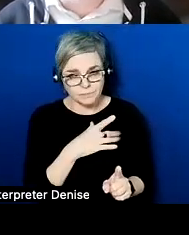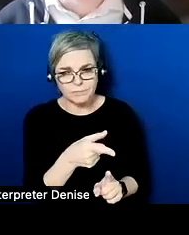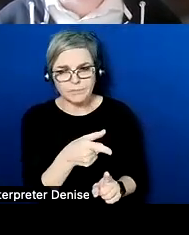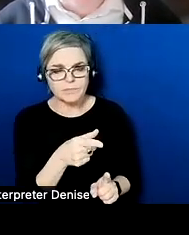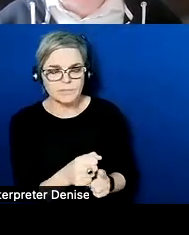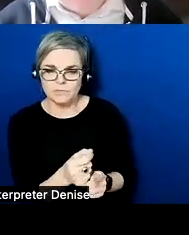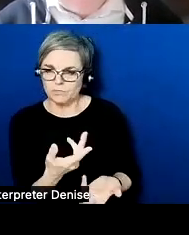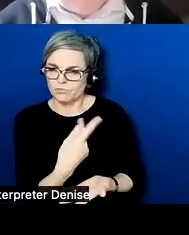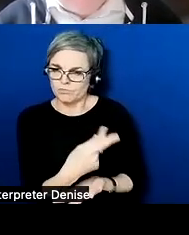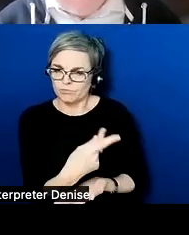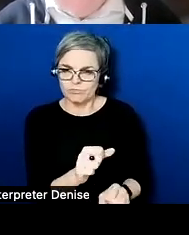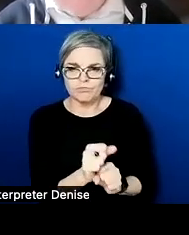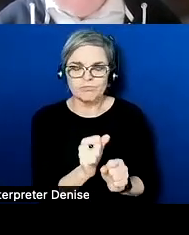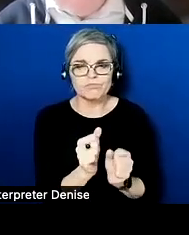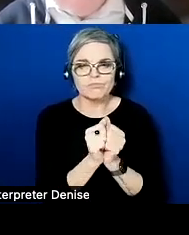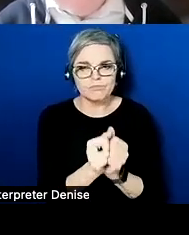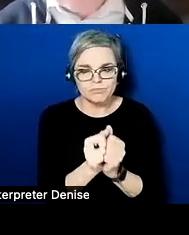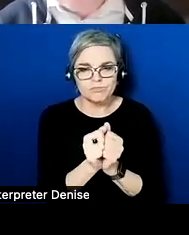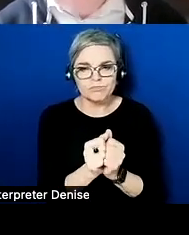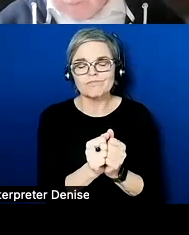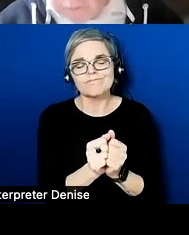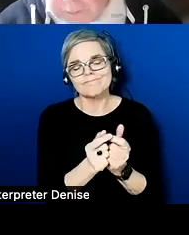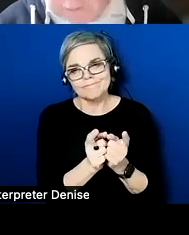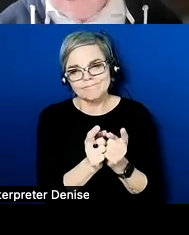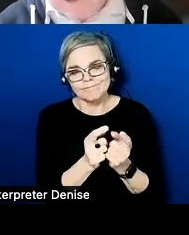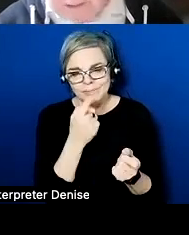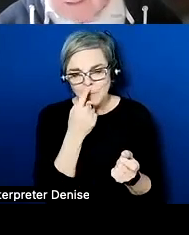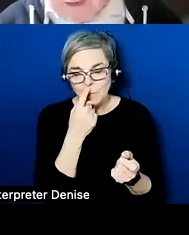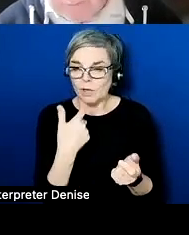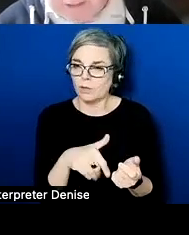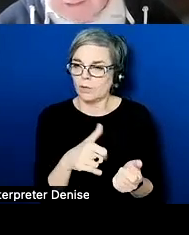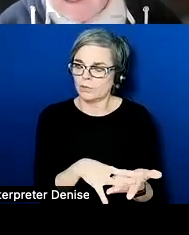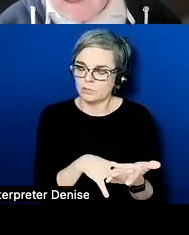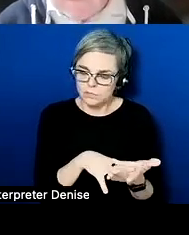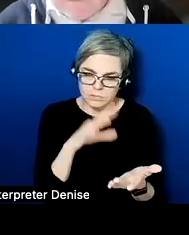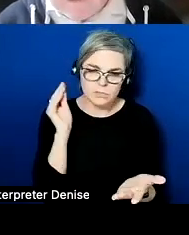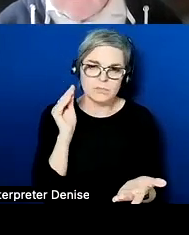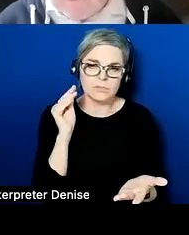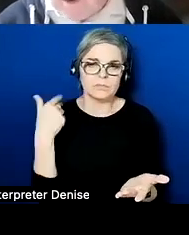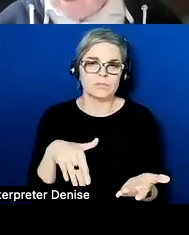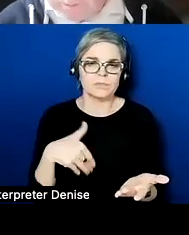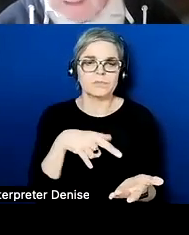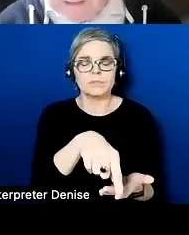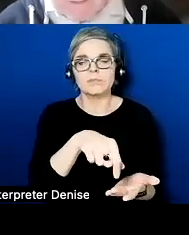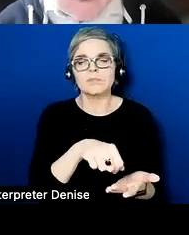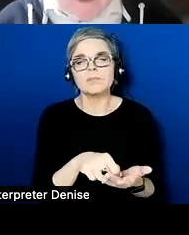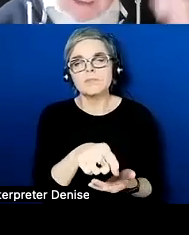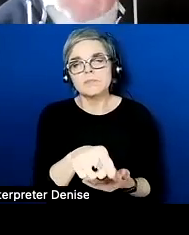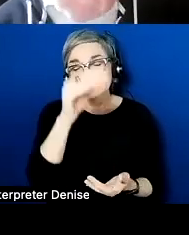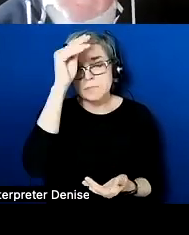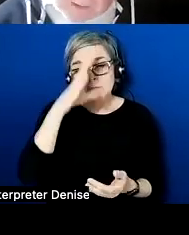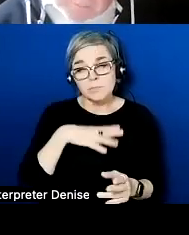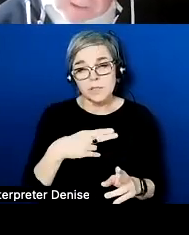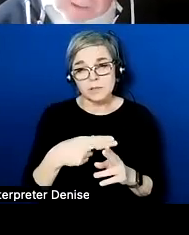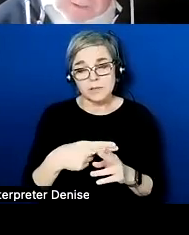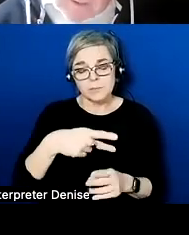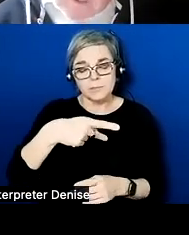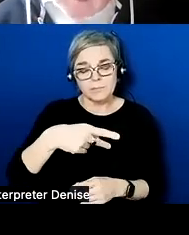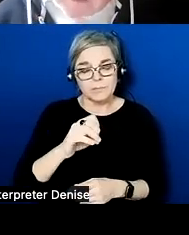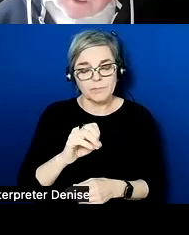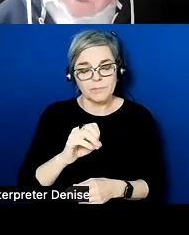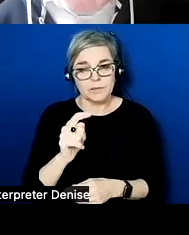amount from was a young man who is congenitally deafblind, called Peter. And